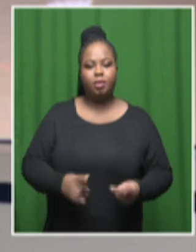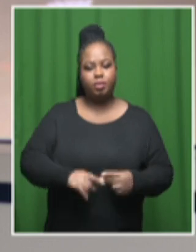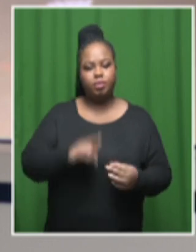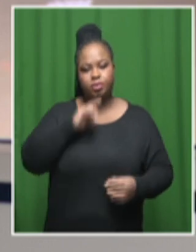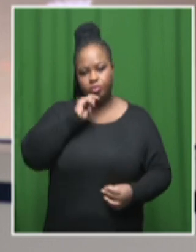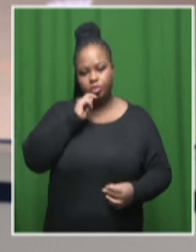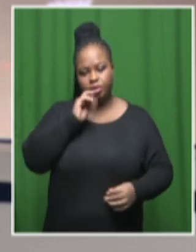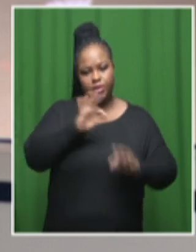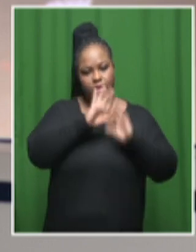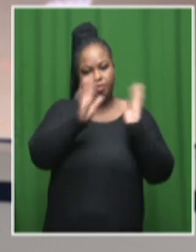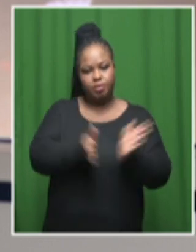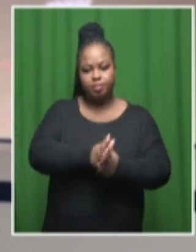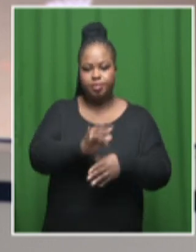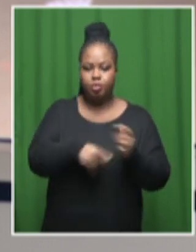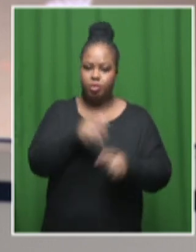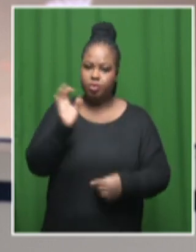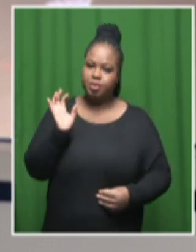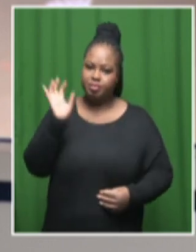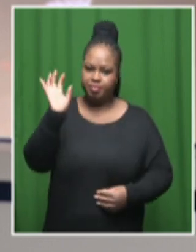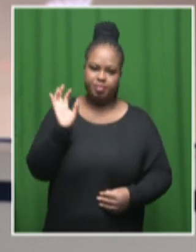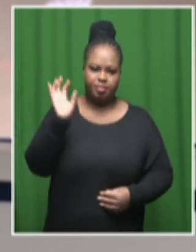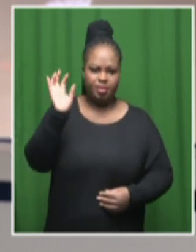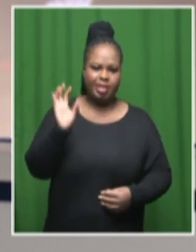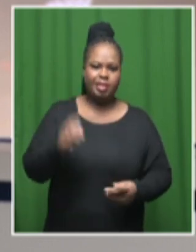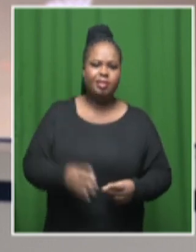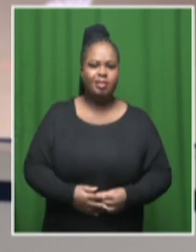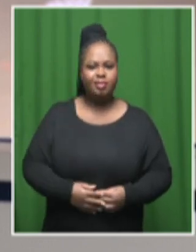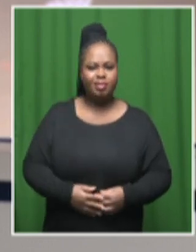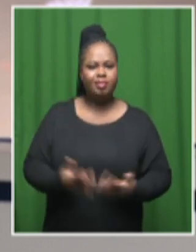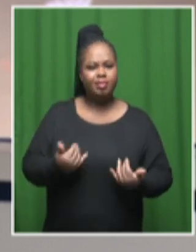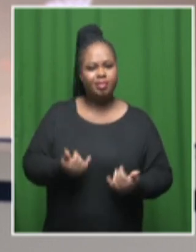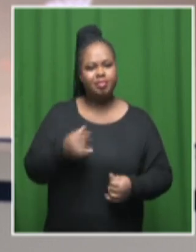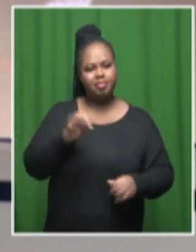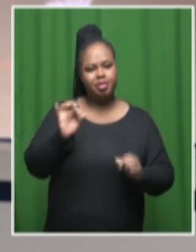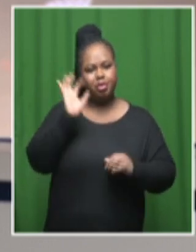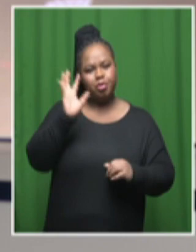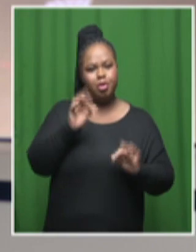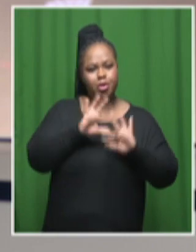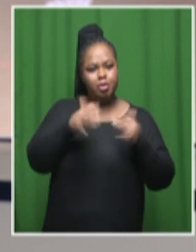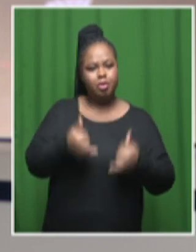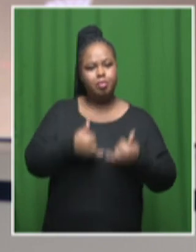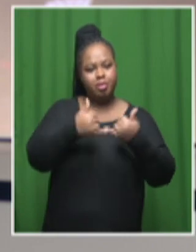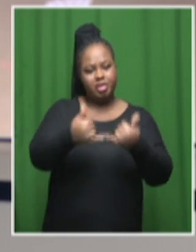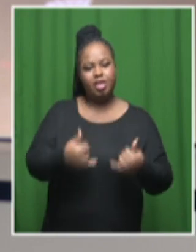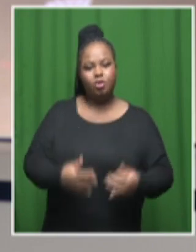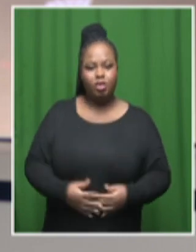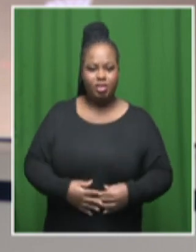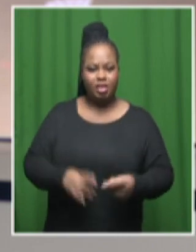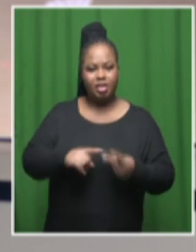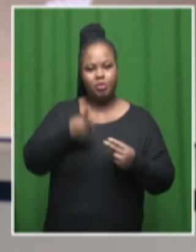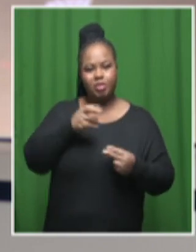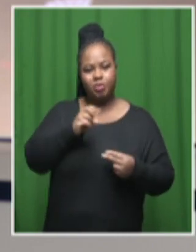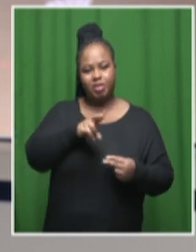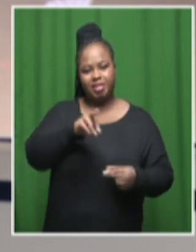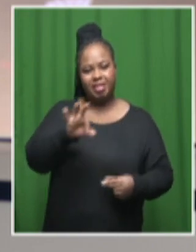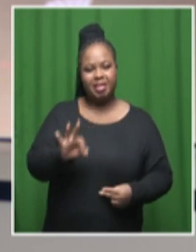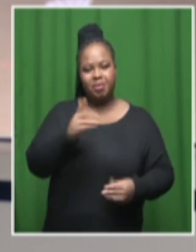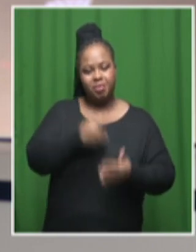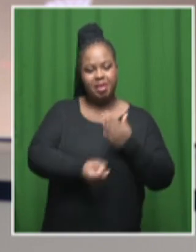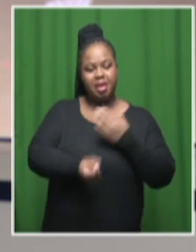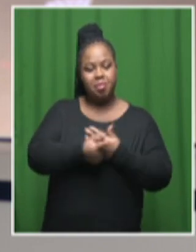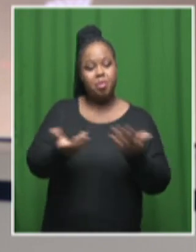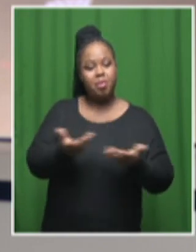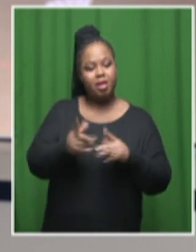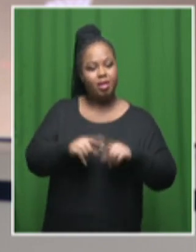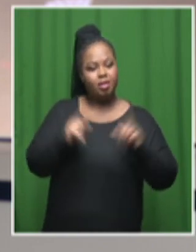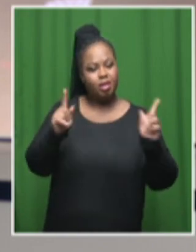we talk all things netball as we get closer and closer to the Netball World Cup 2023, which will of course be happening in the city of